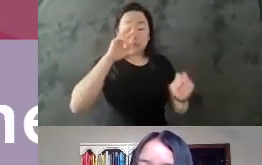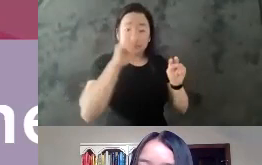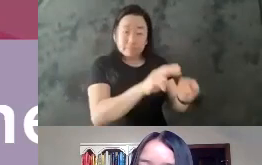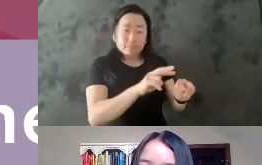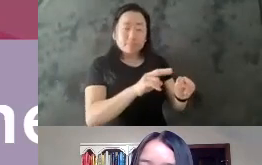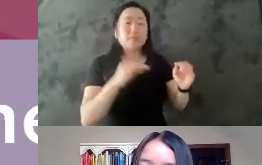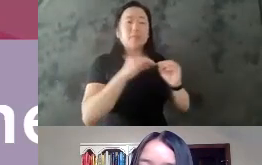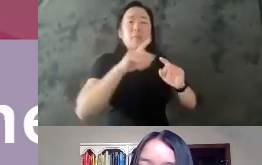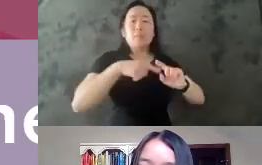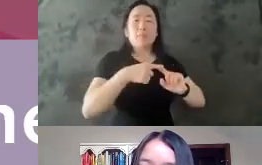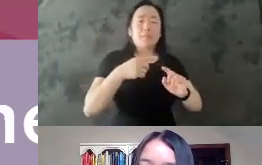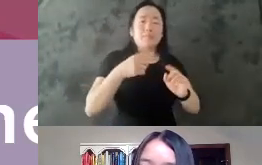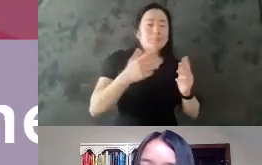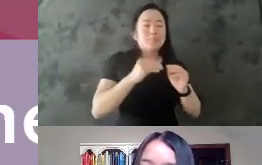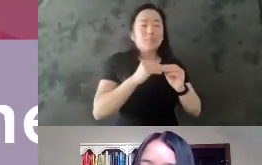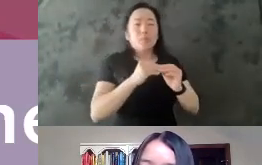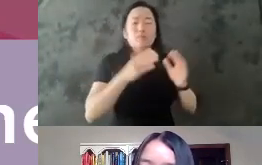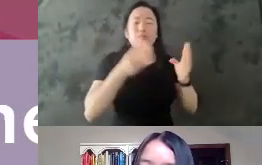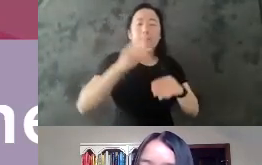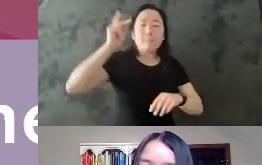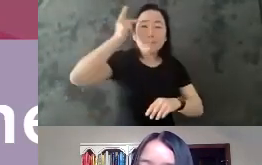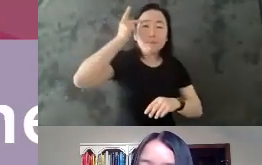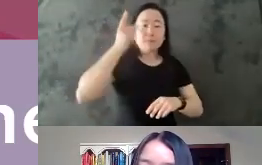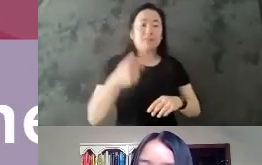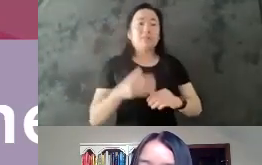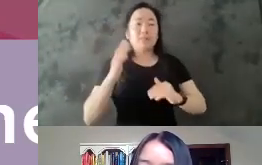political and clinical. A lot of times it's looking at